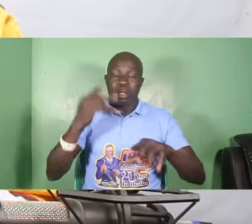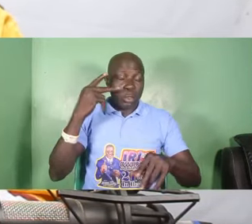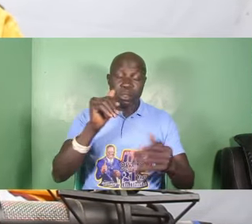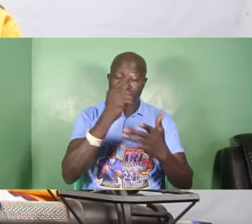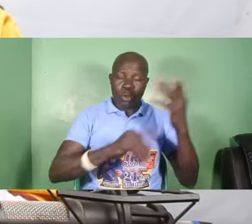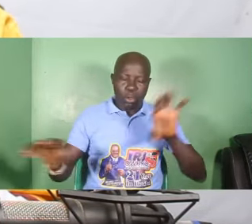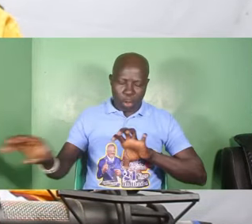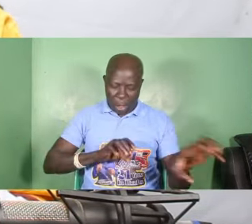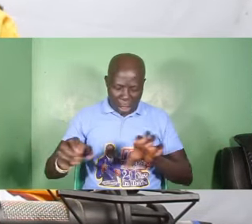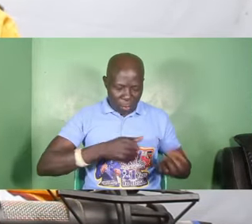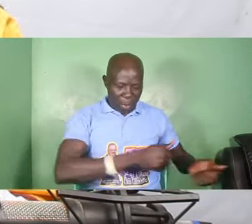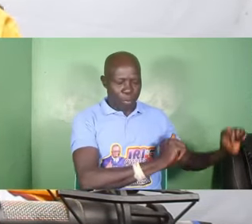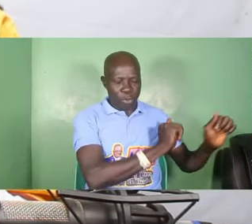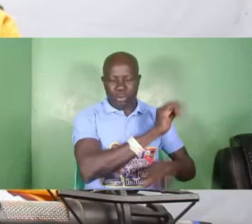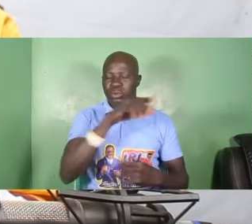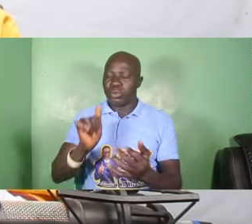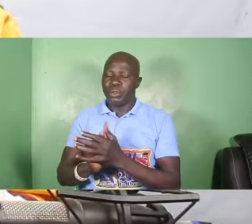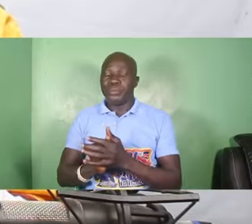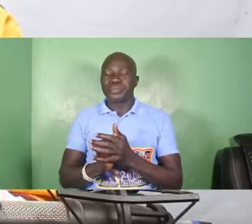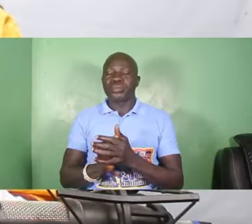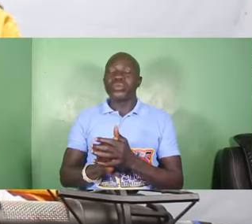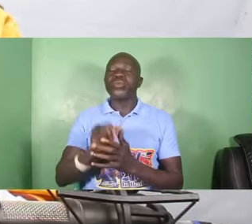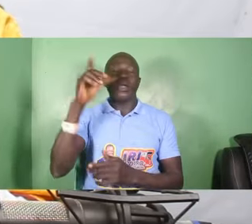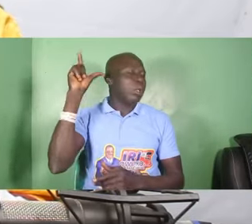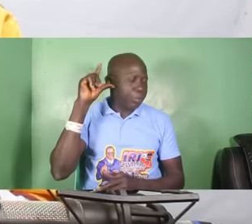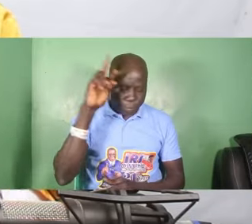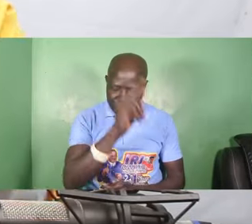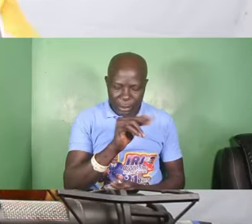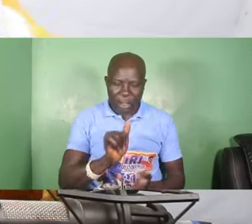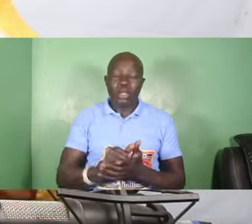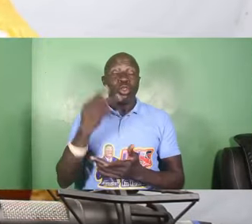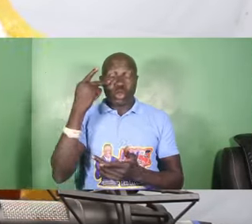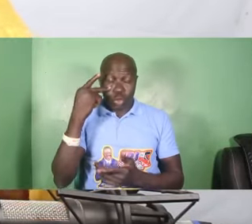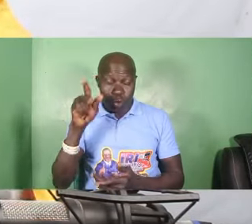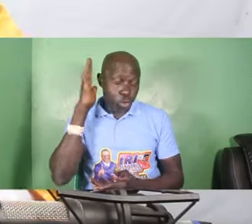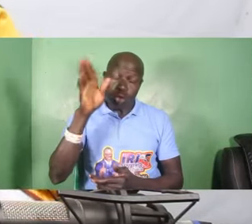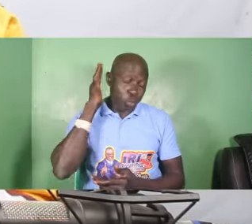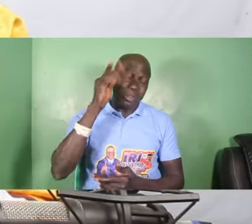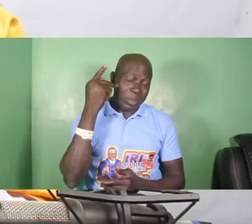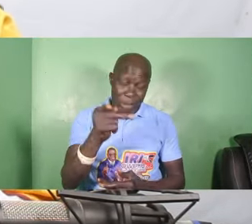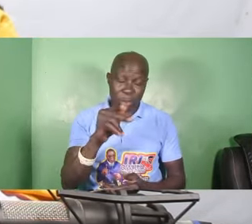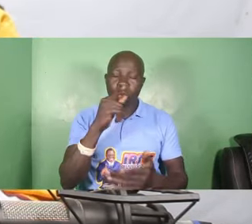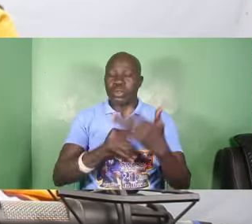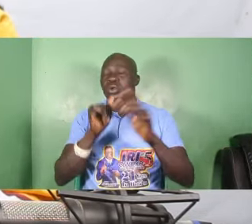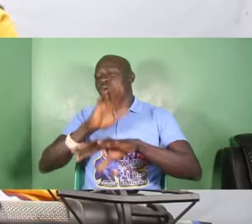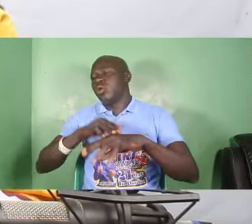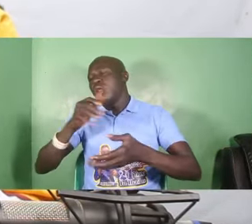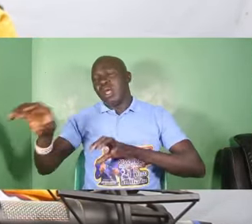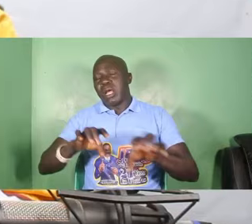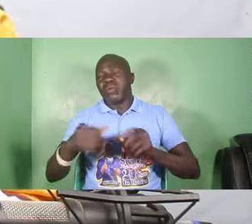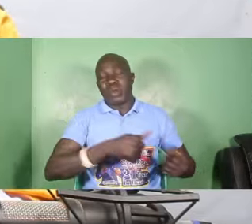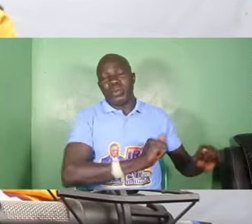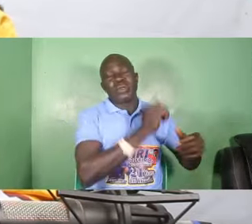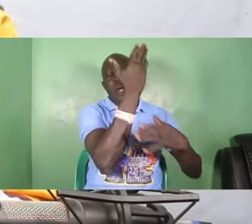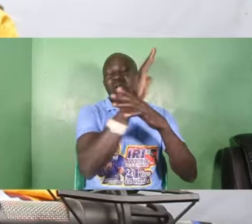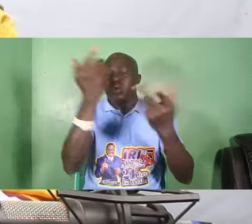ni se apostle ira. You witness what is called Acts of Apostles. Wa misa. Yes. Wa ari tapo ni se apostle. You witness what is called Acts of Apostles. Owo Olorun